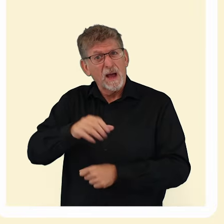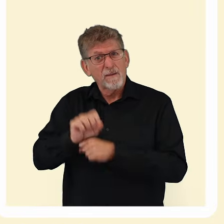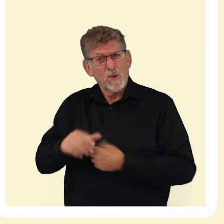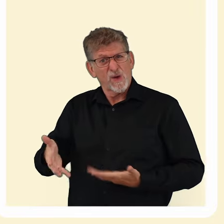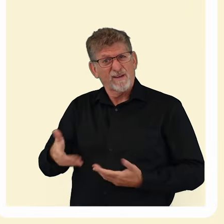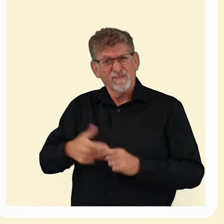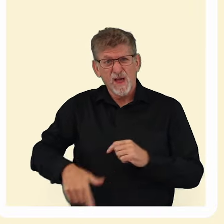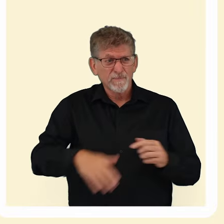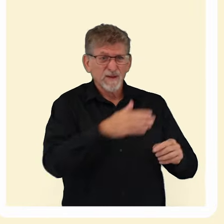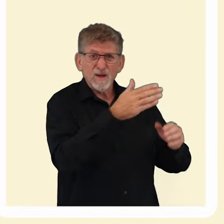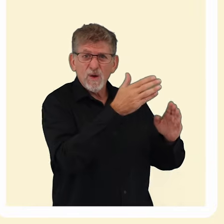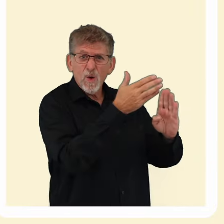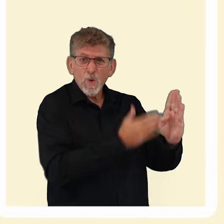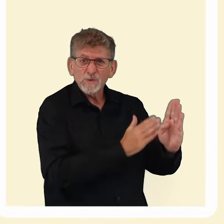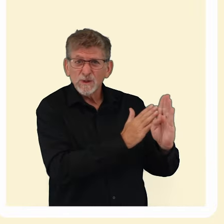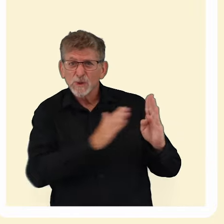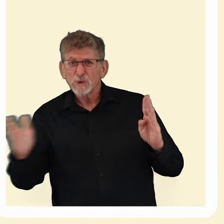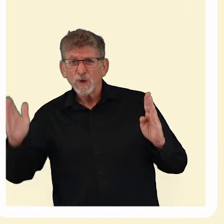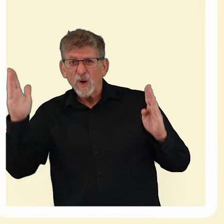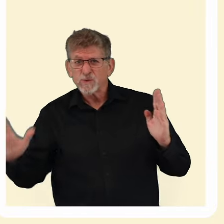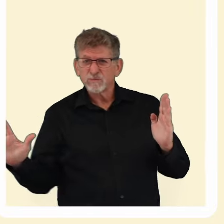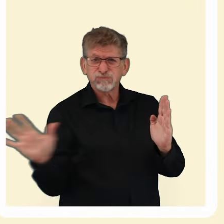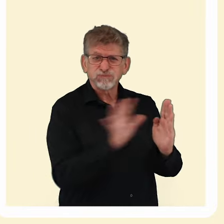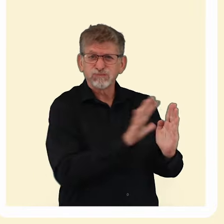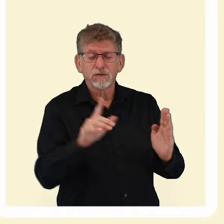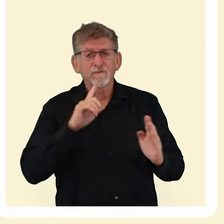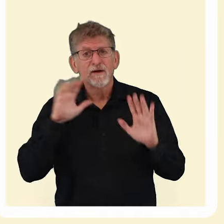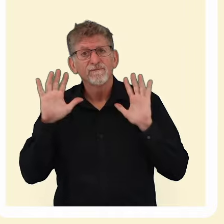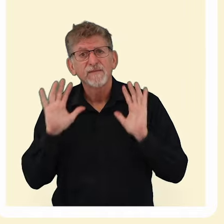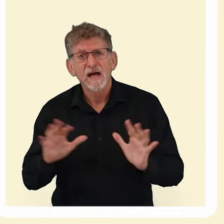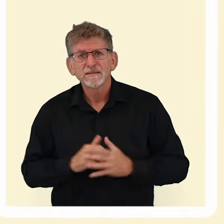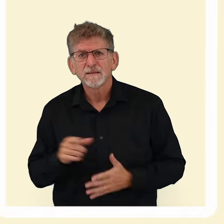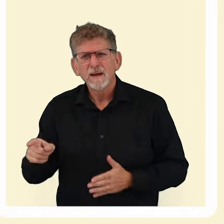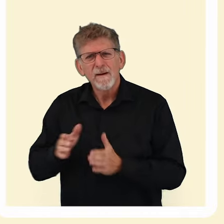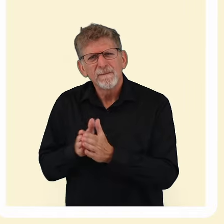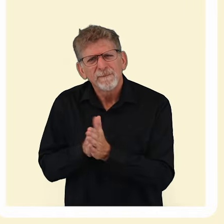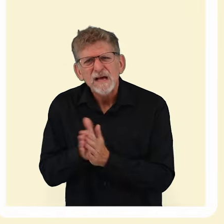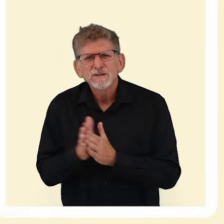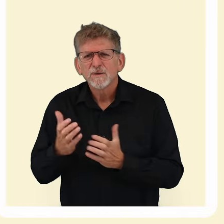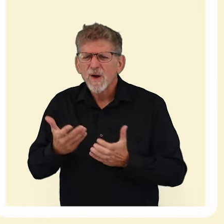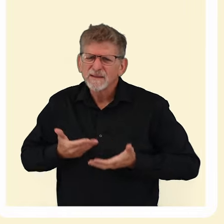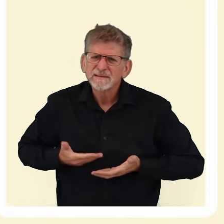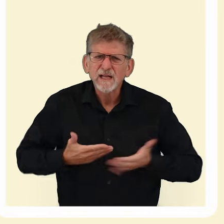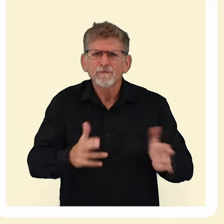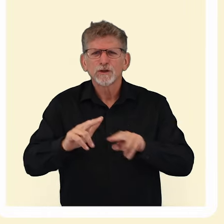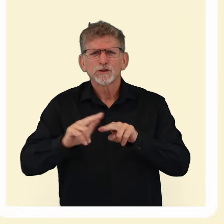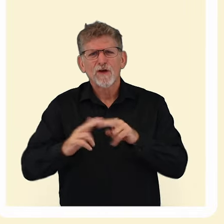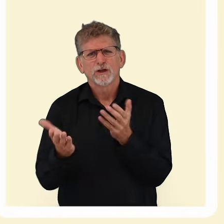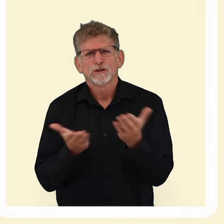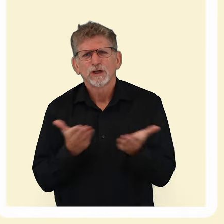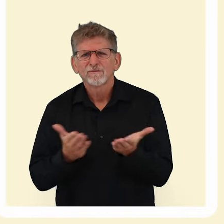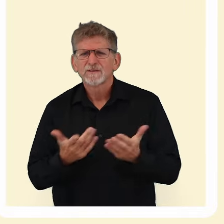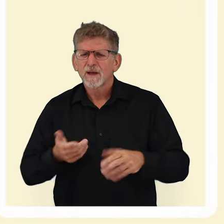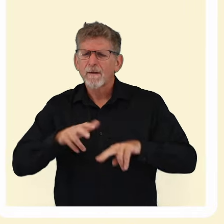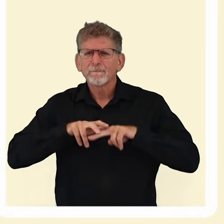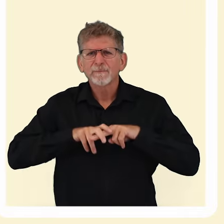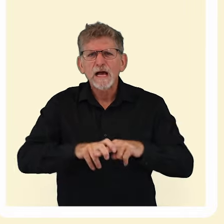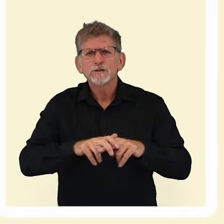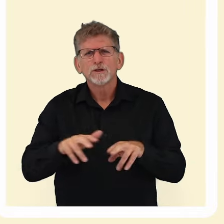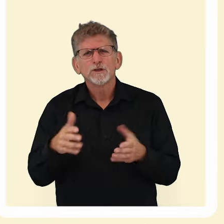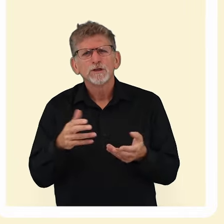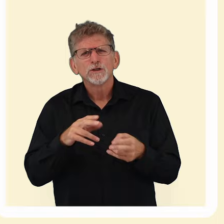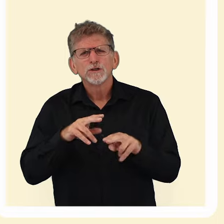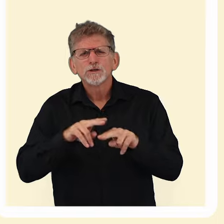It's fantastic. They're passionate about delivering train services, passenger train services, for Canadians across the country. I